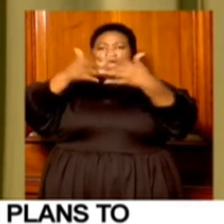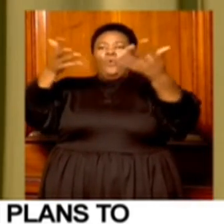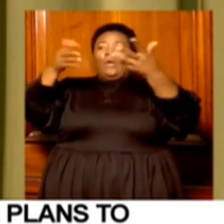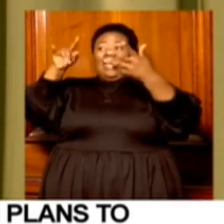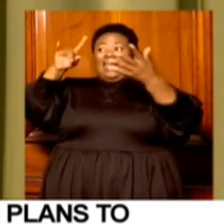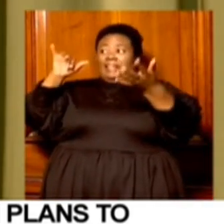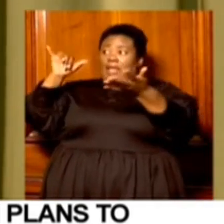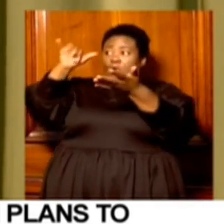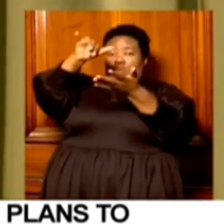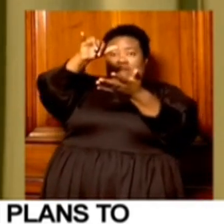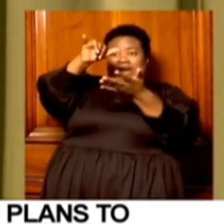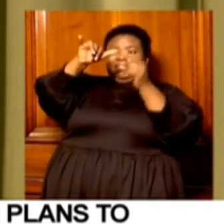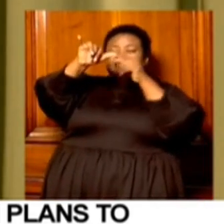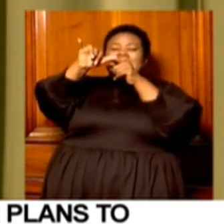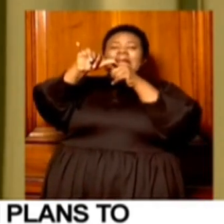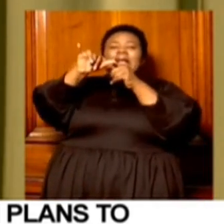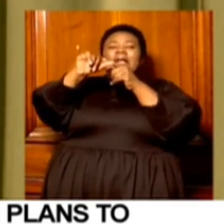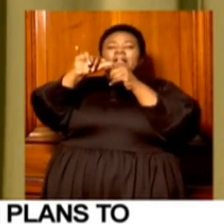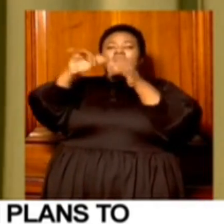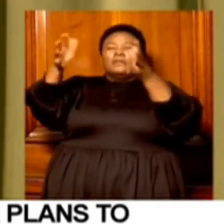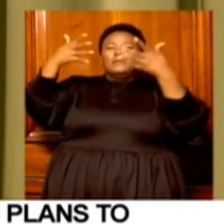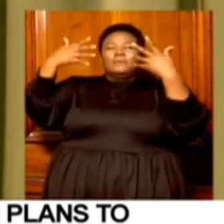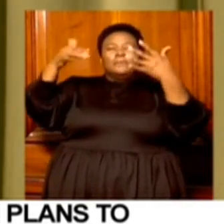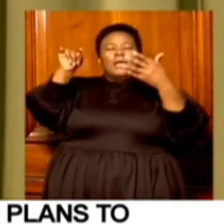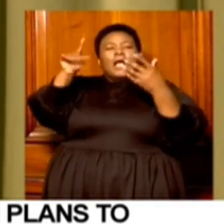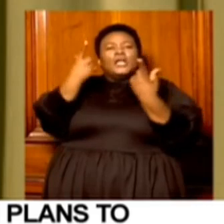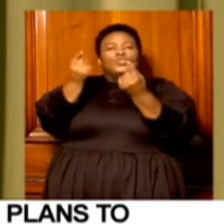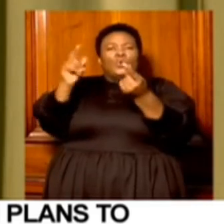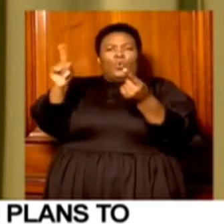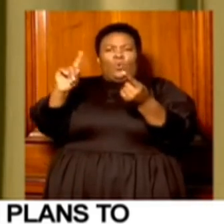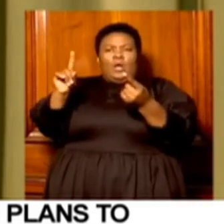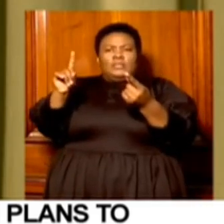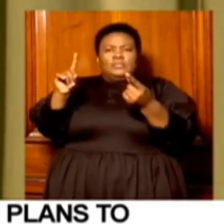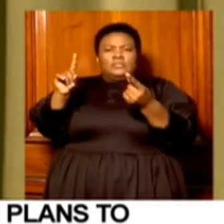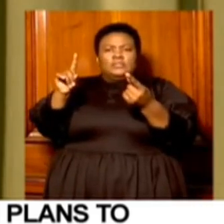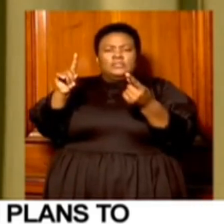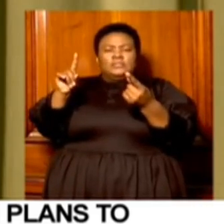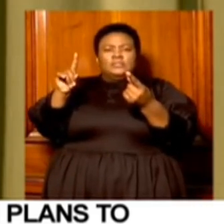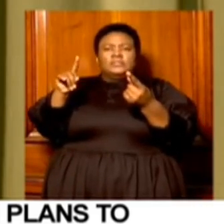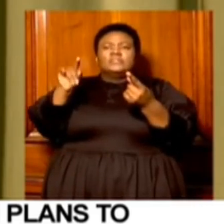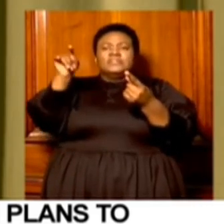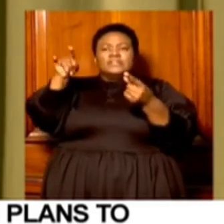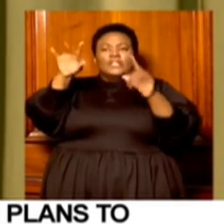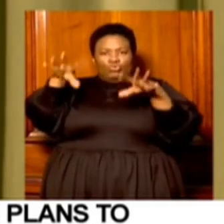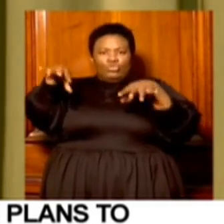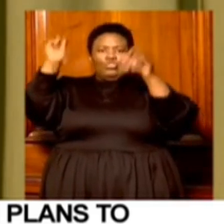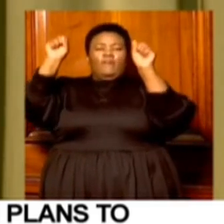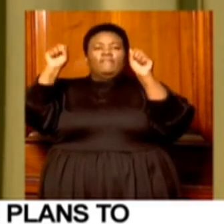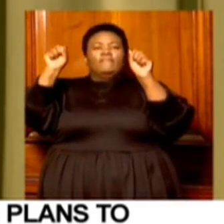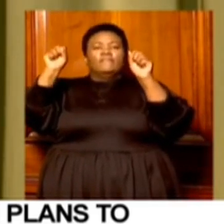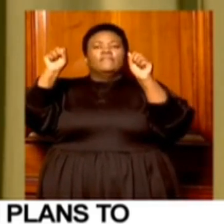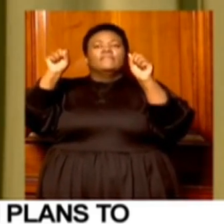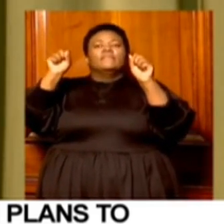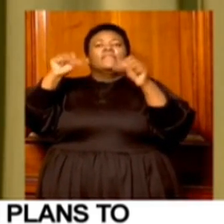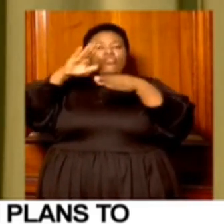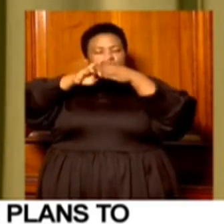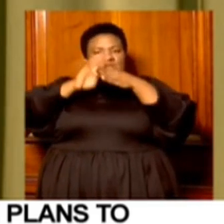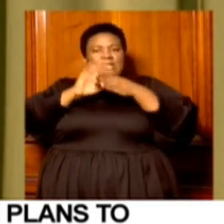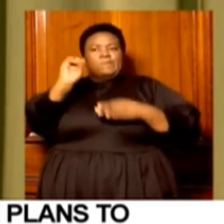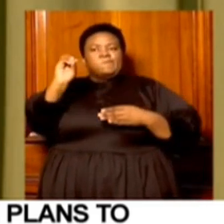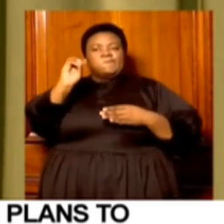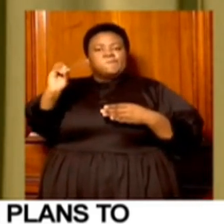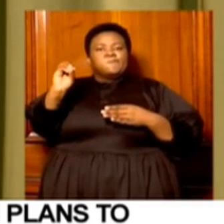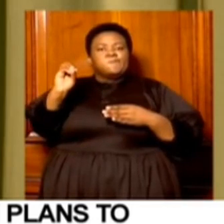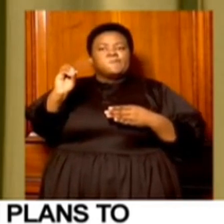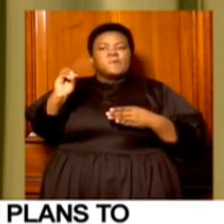what does it do? And then they switch off. There is a reason. And nobody goes to the